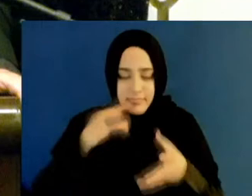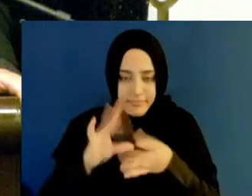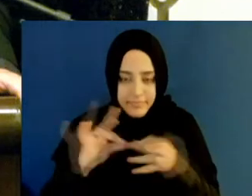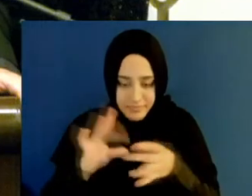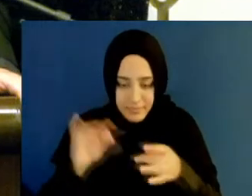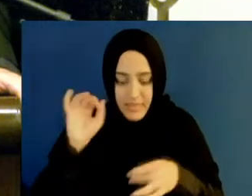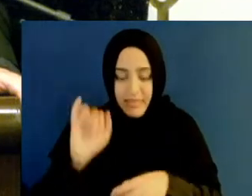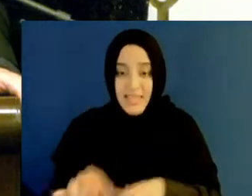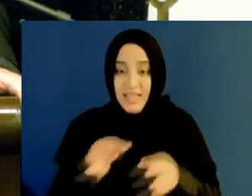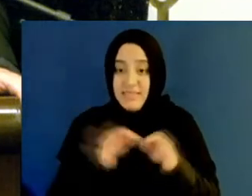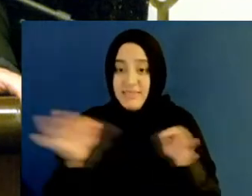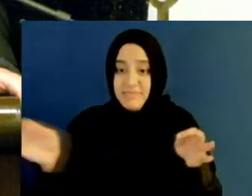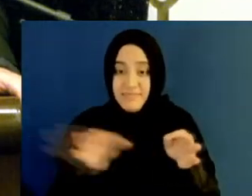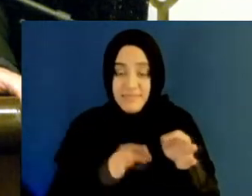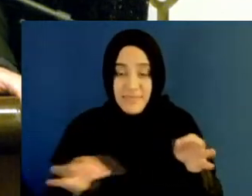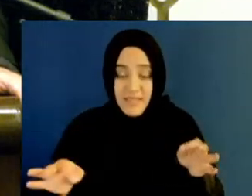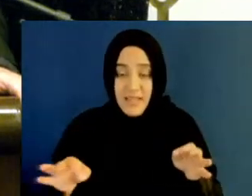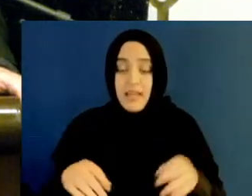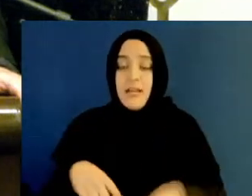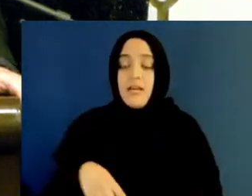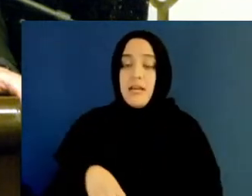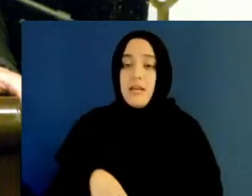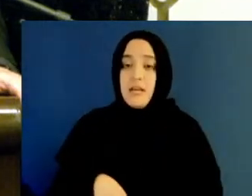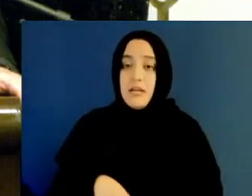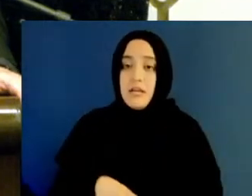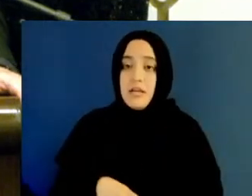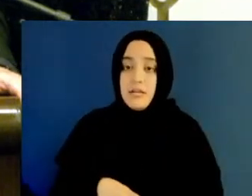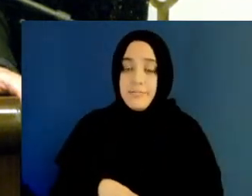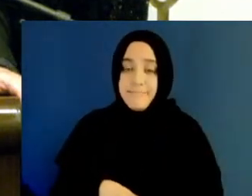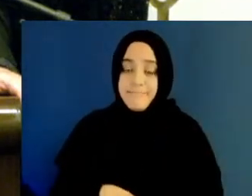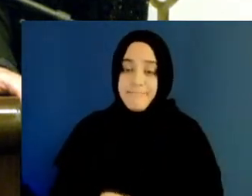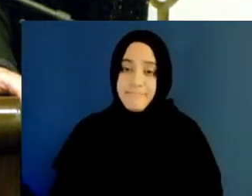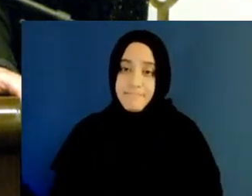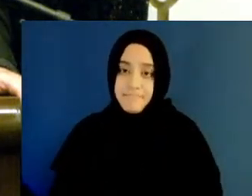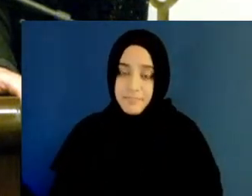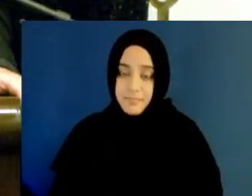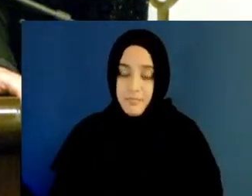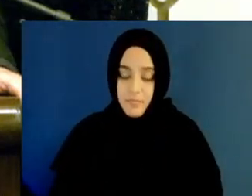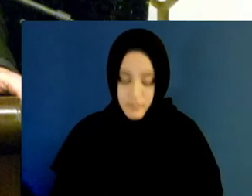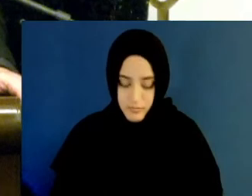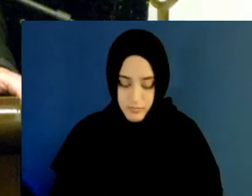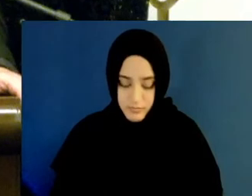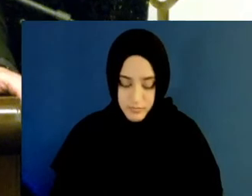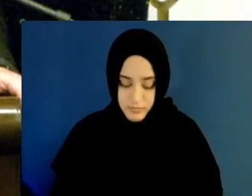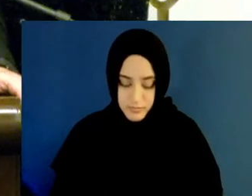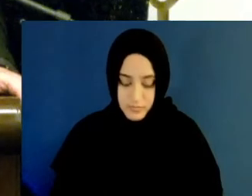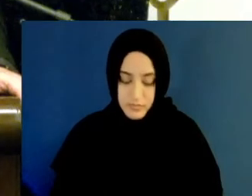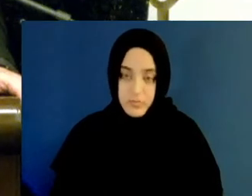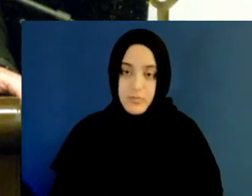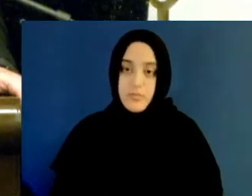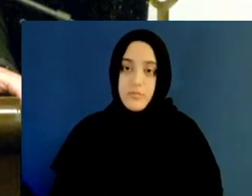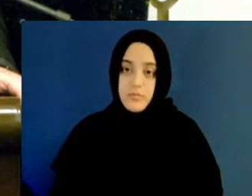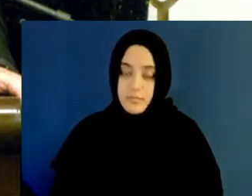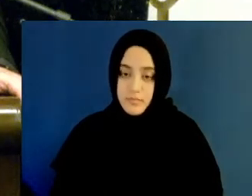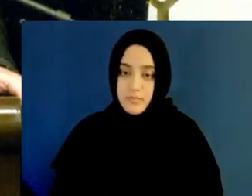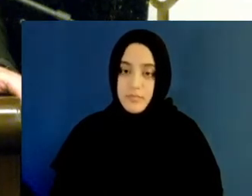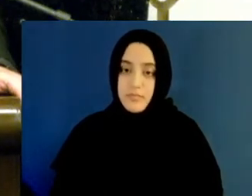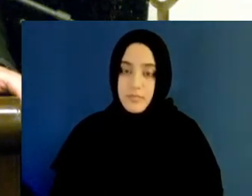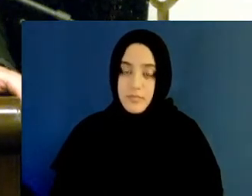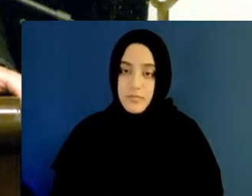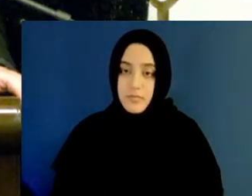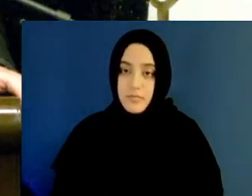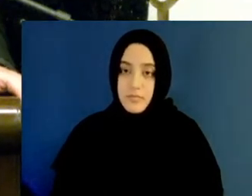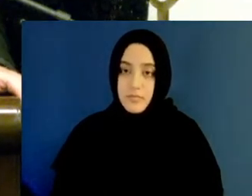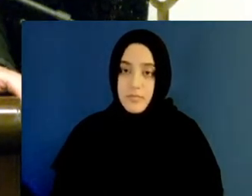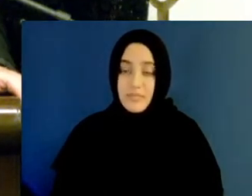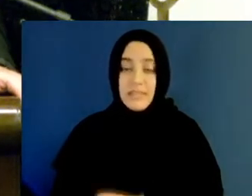al-Anbiya states, Afdalul Jihad Kalimatu Haqq in the Sultan in Ja'ir. The